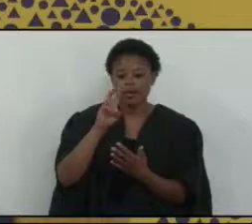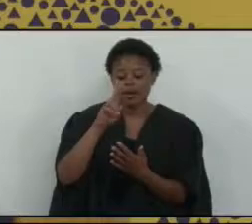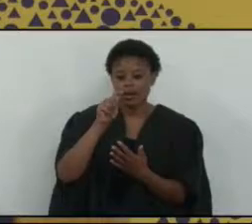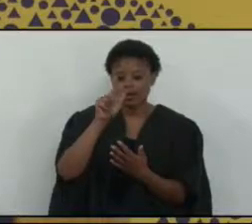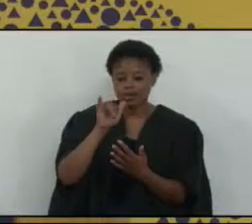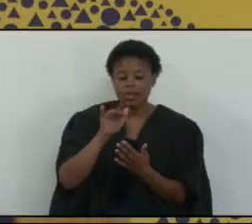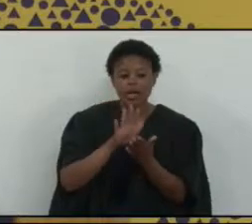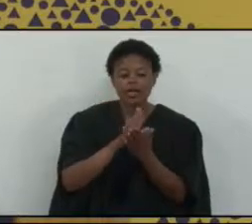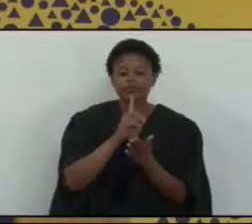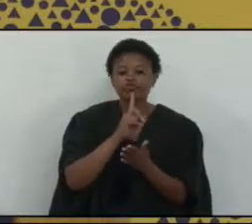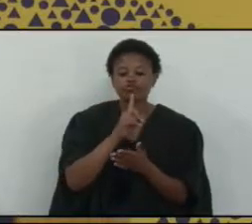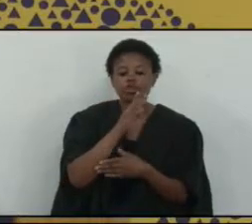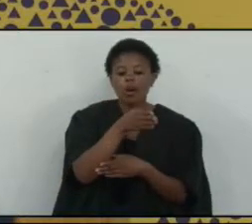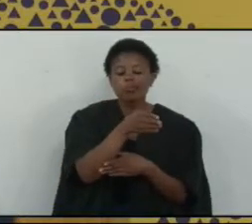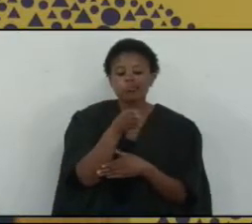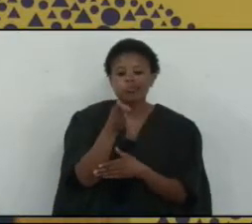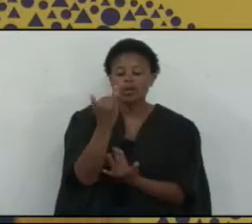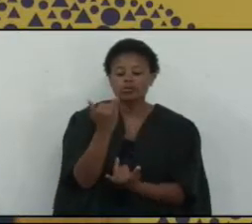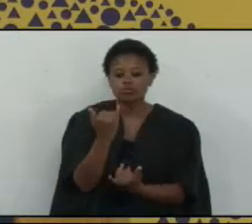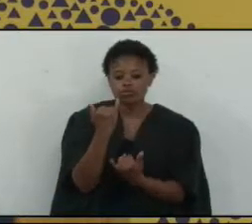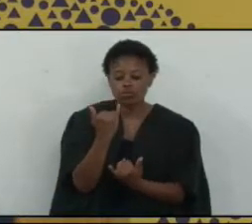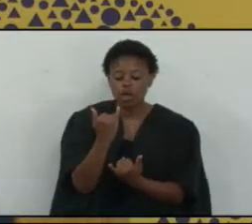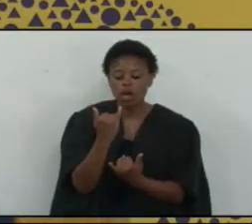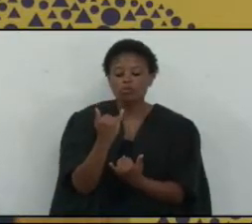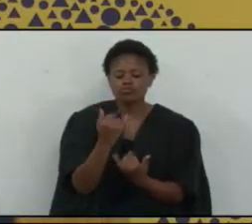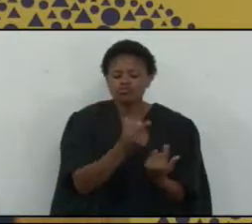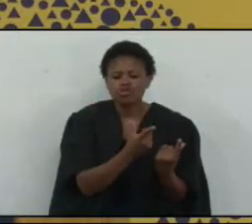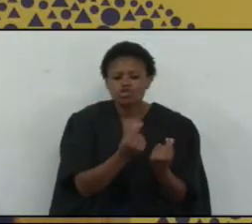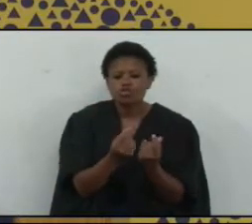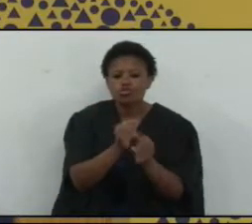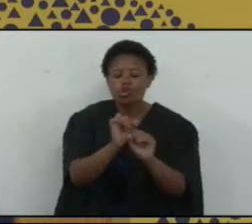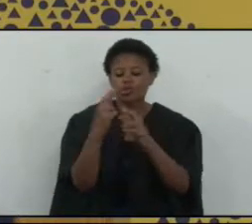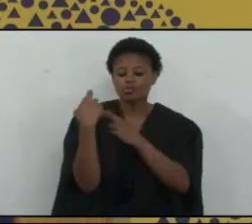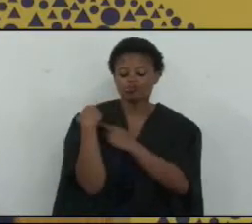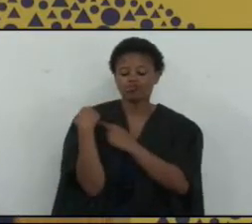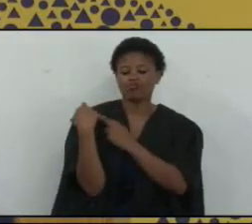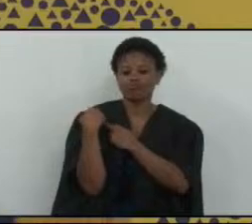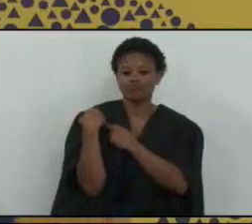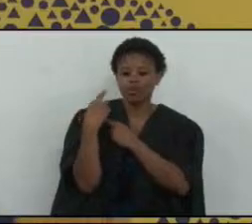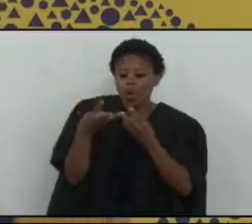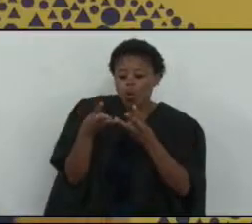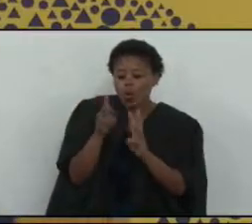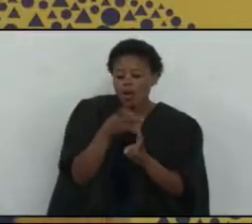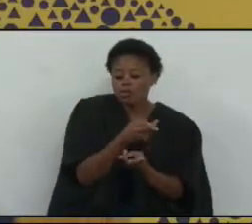here today for executing your responsibilities in the manner you did.